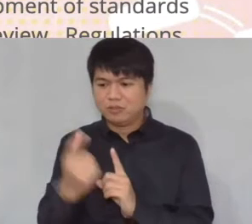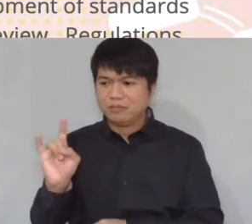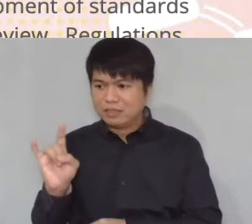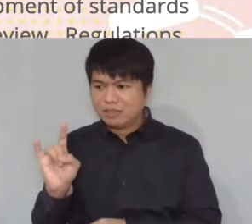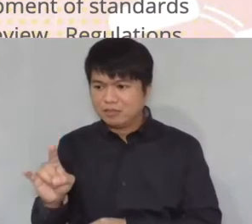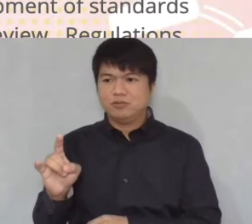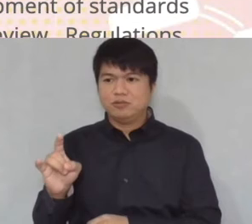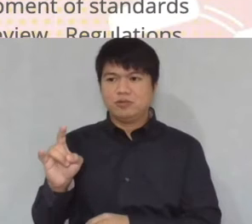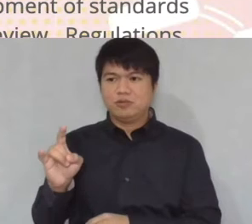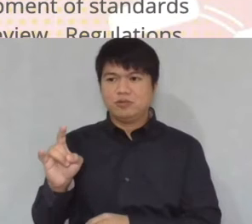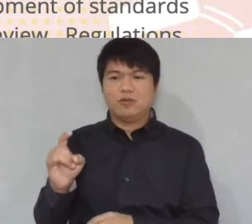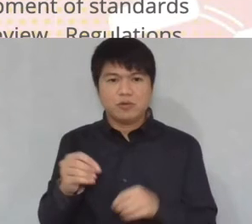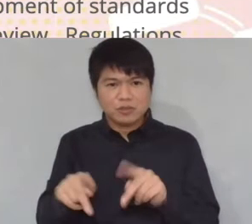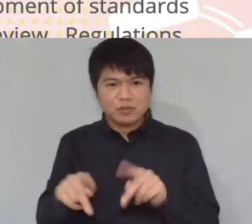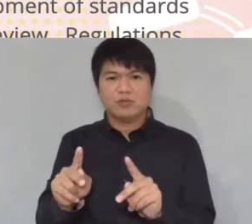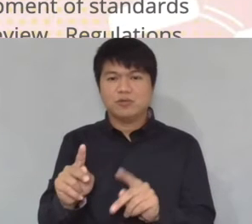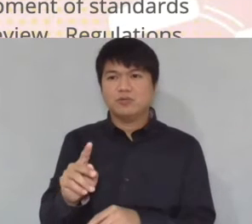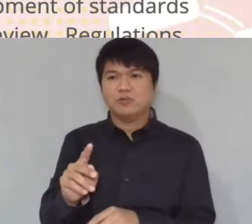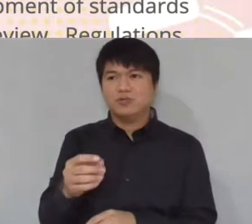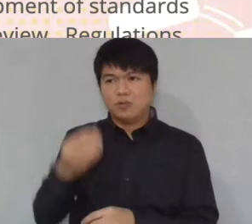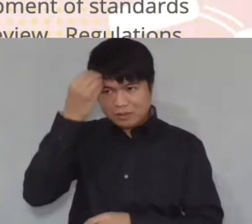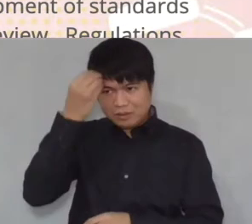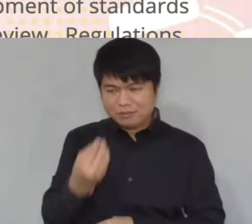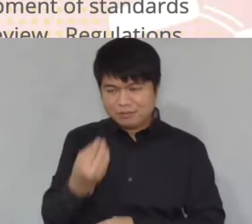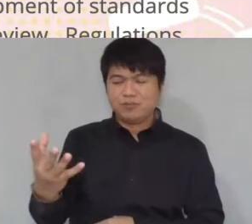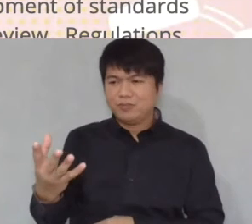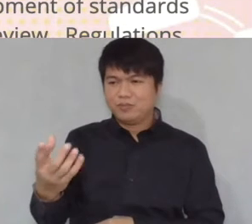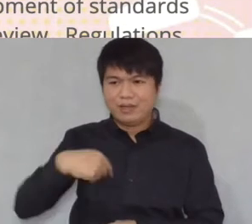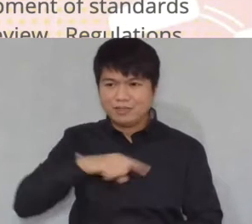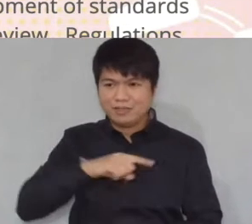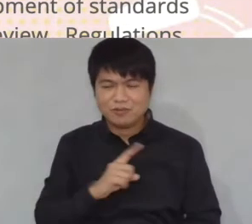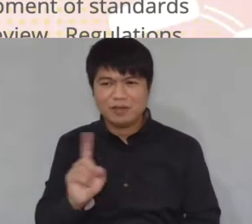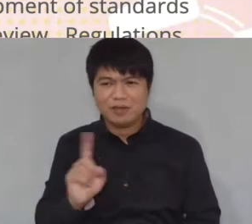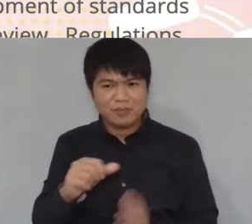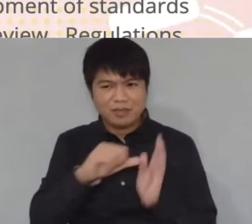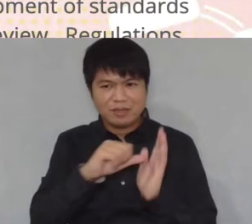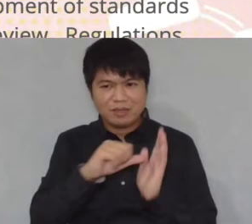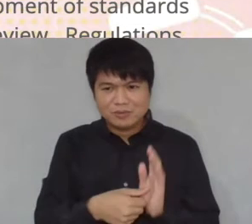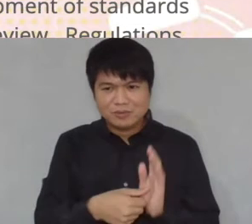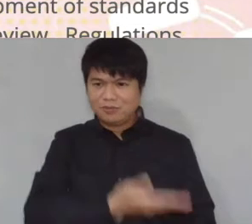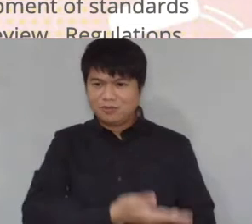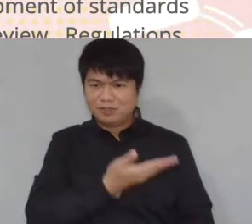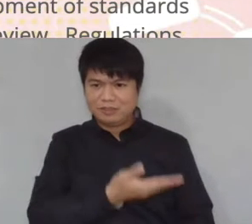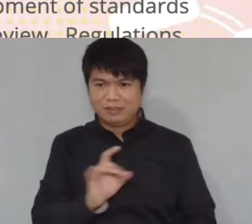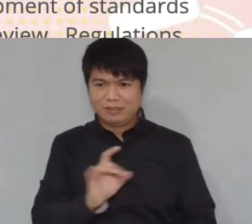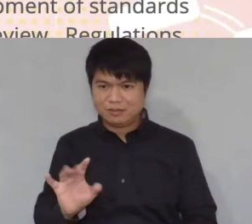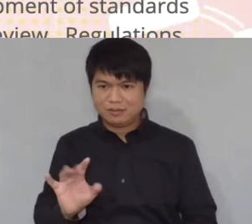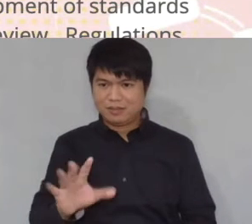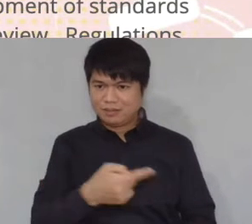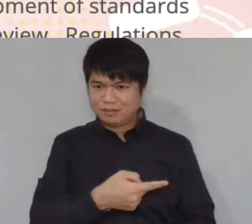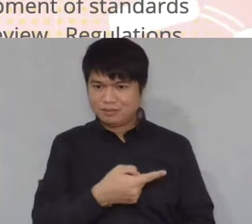you to speak up. Okay, so what are the highlights? So on the screen, you can see, so